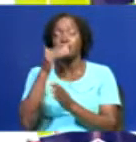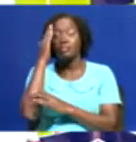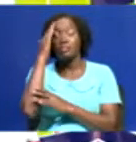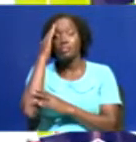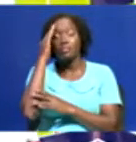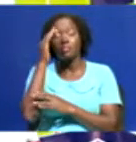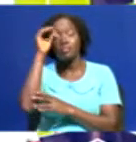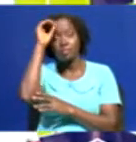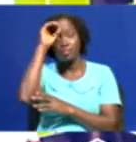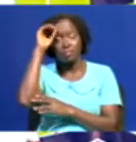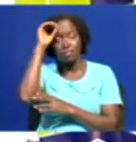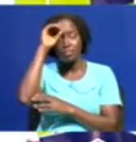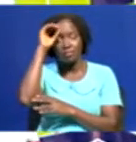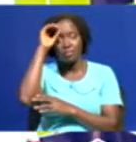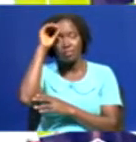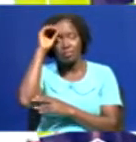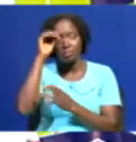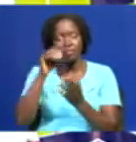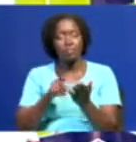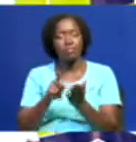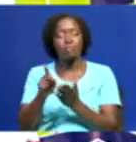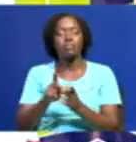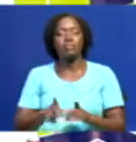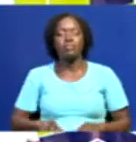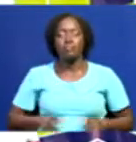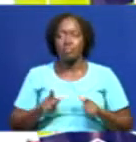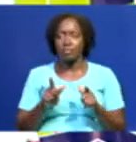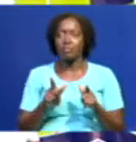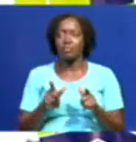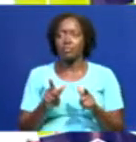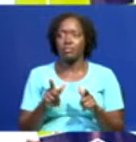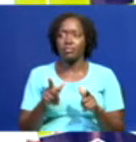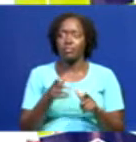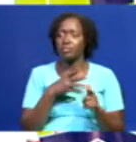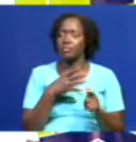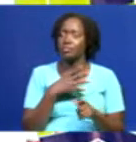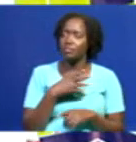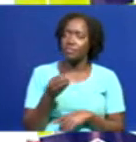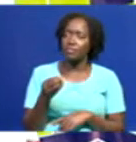the opinion on the cost of living. And